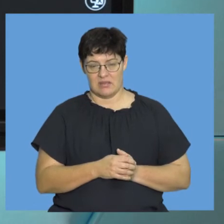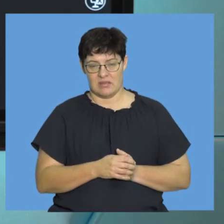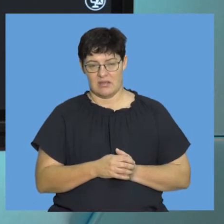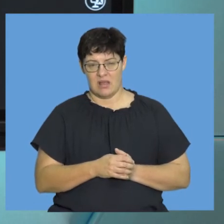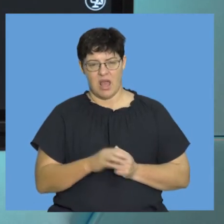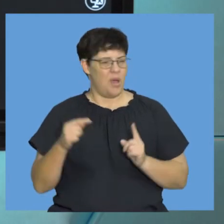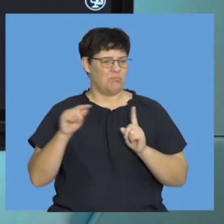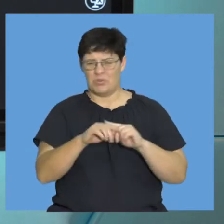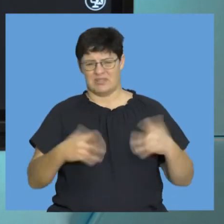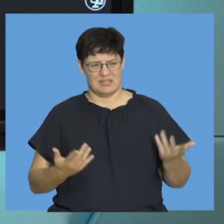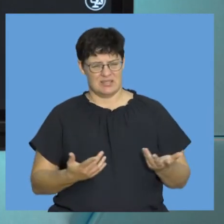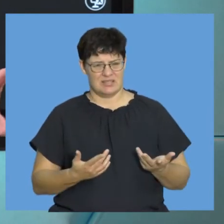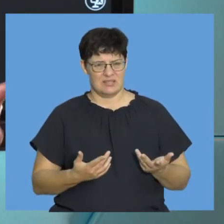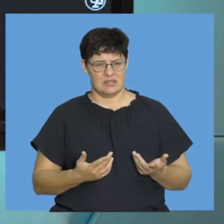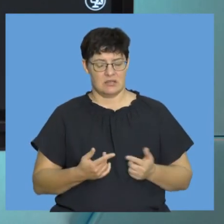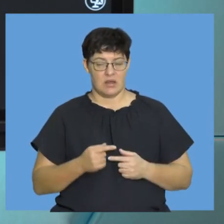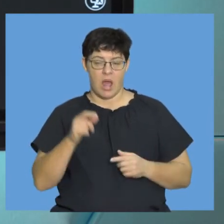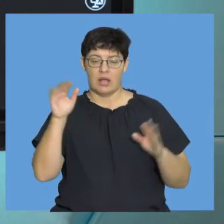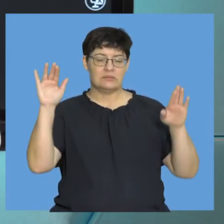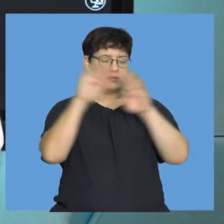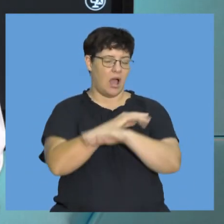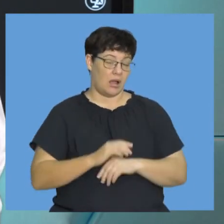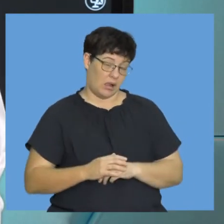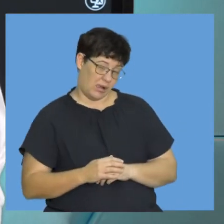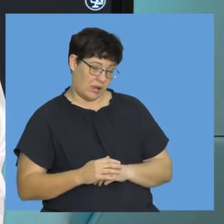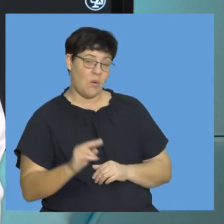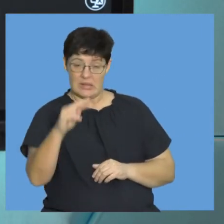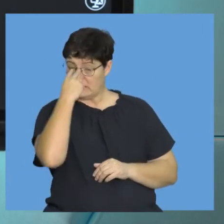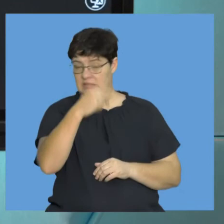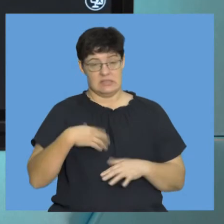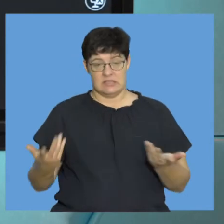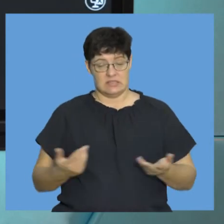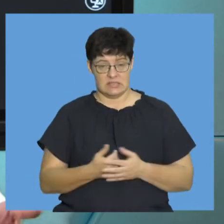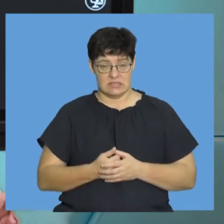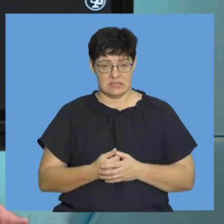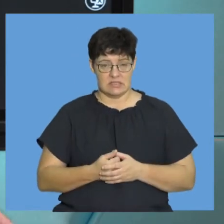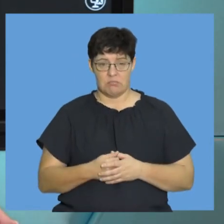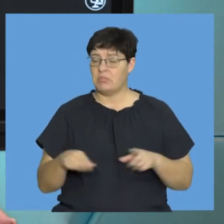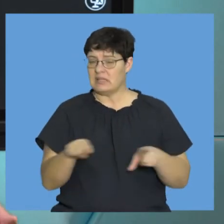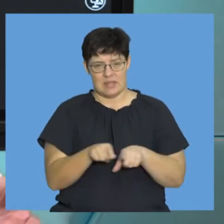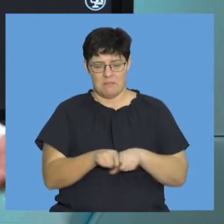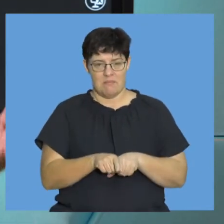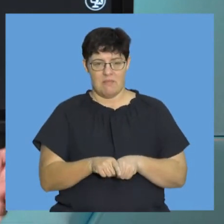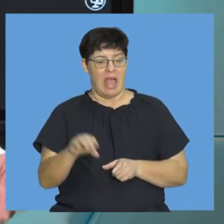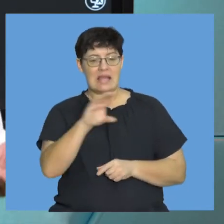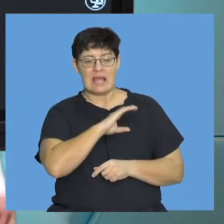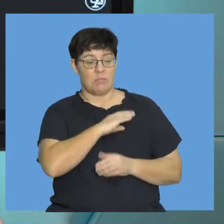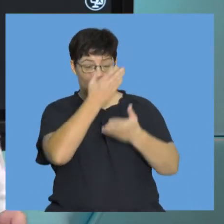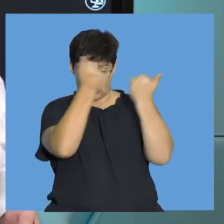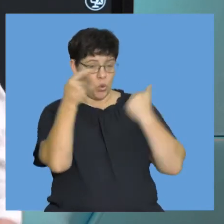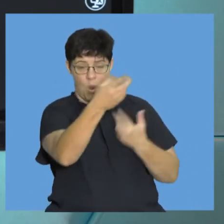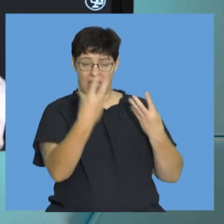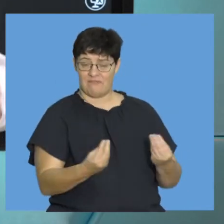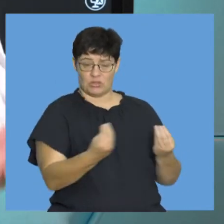it's pointless winking at somebody in the dark because they can't see you. By the same token, if the customers don't